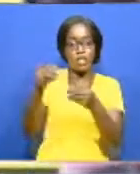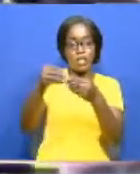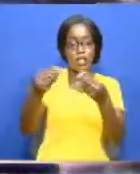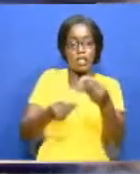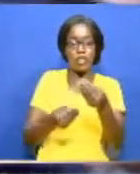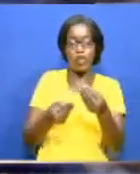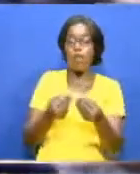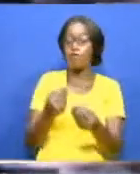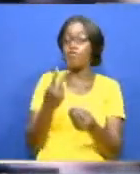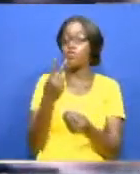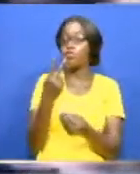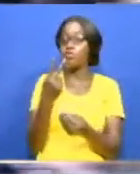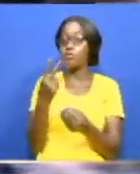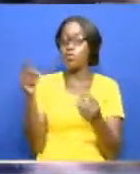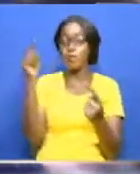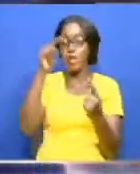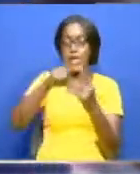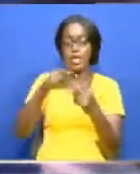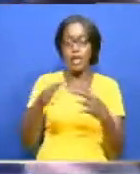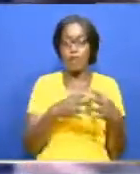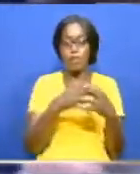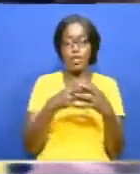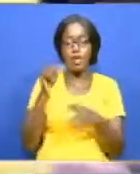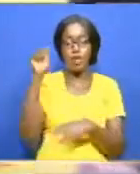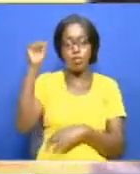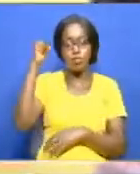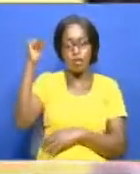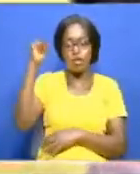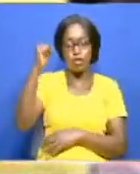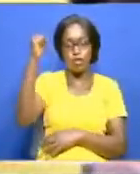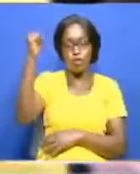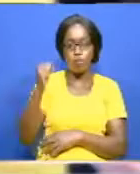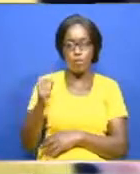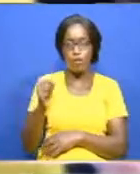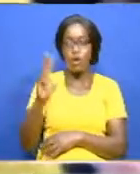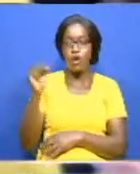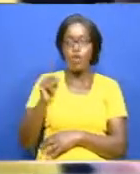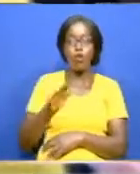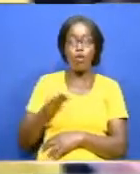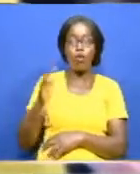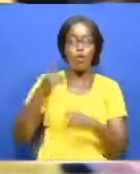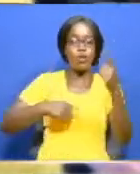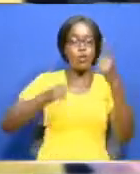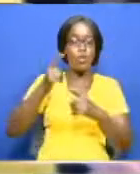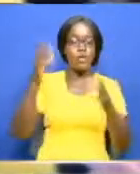main American political parties. No woman has won the U.S. presidency either.